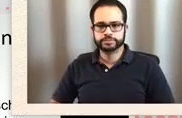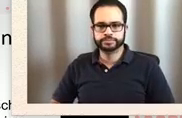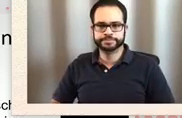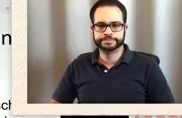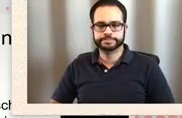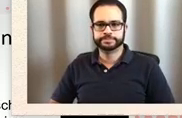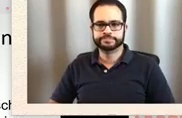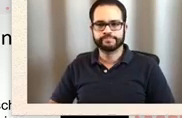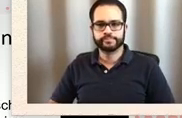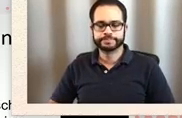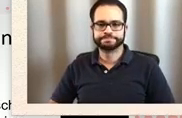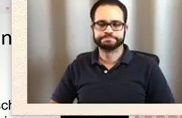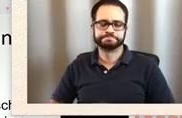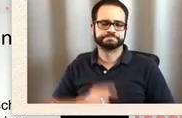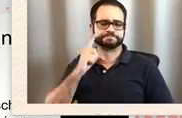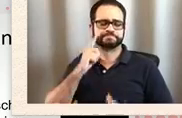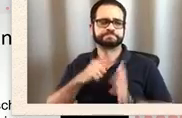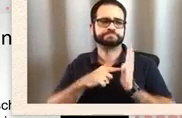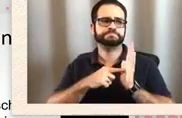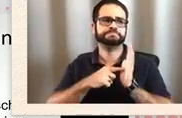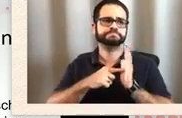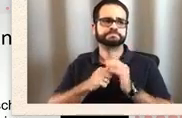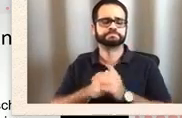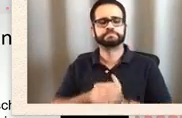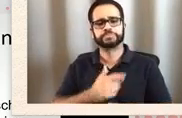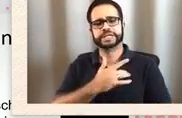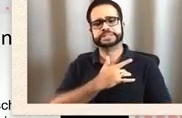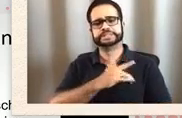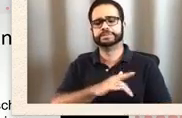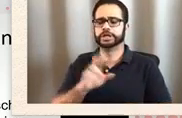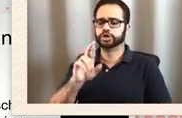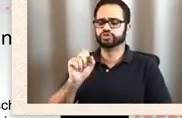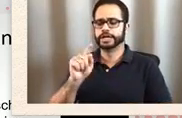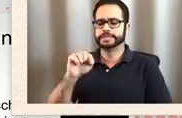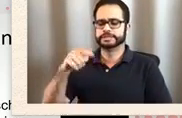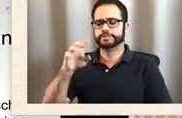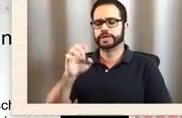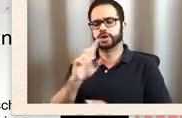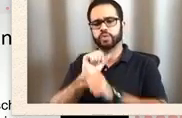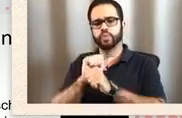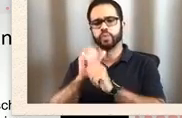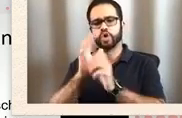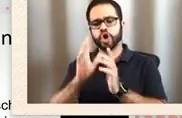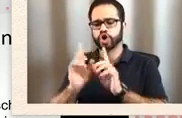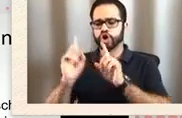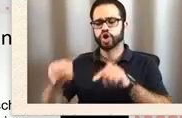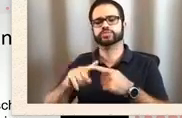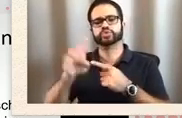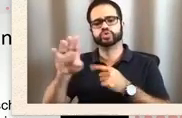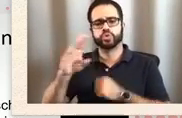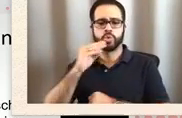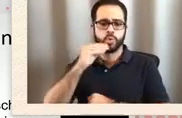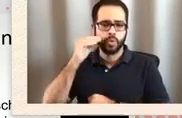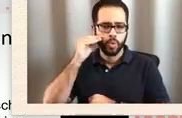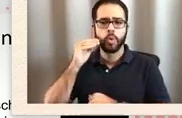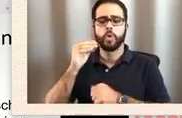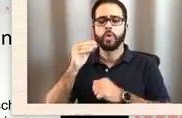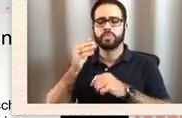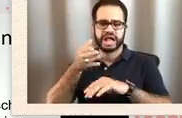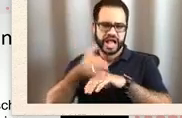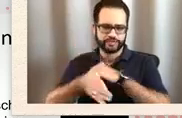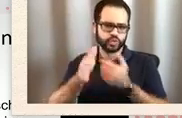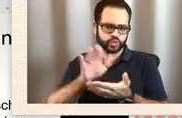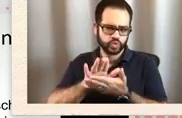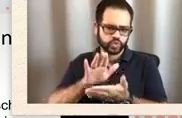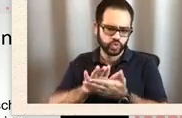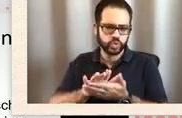Let's say that typically the respite worker comes to your home and delivers the service to you after school or to